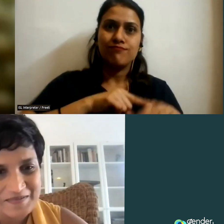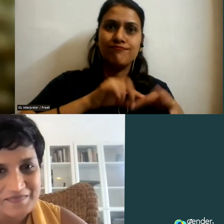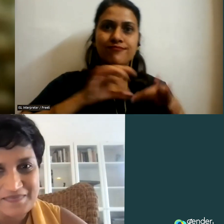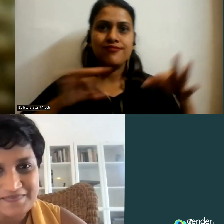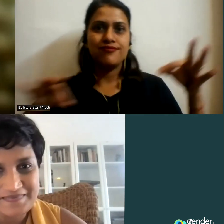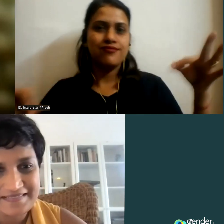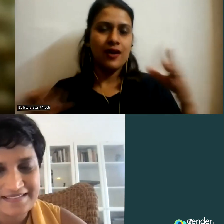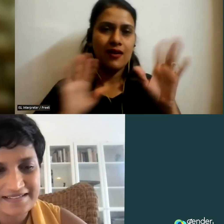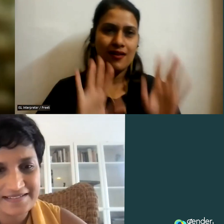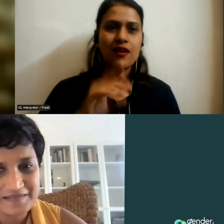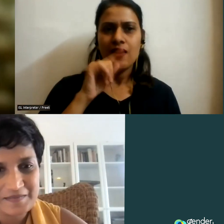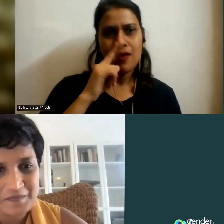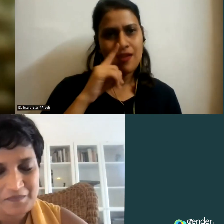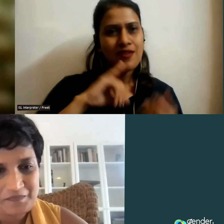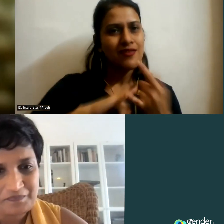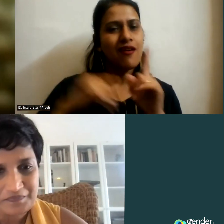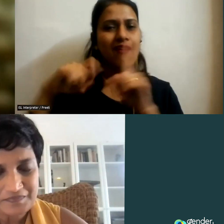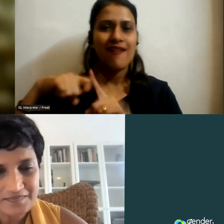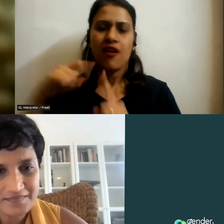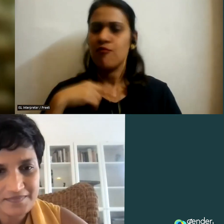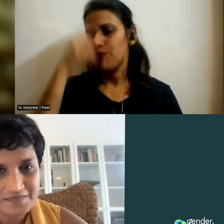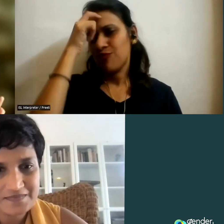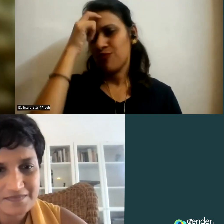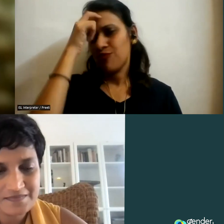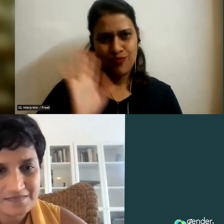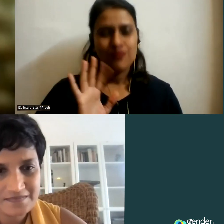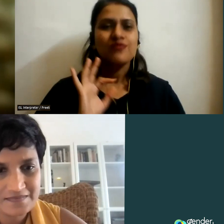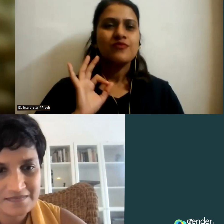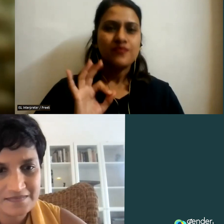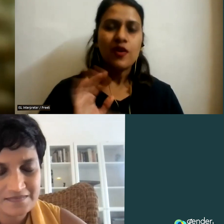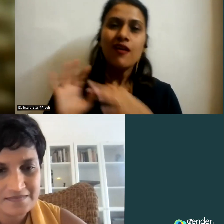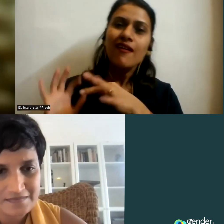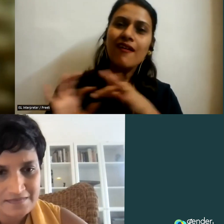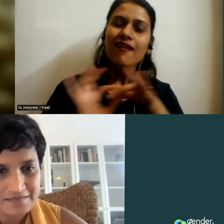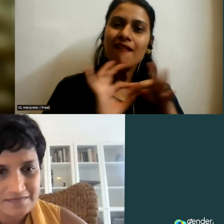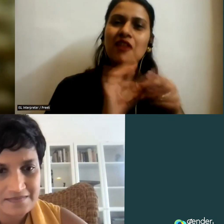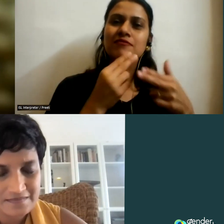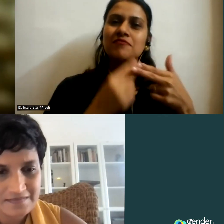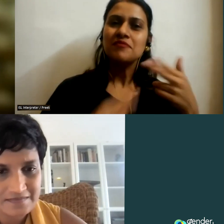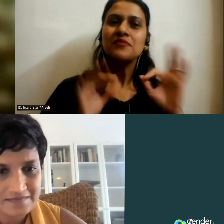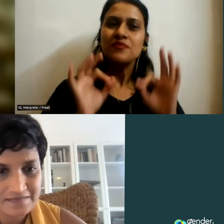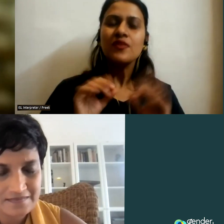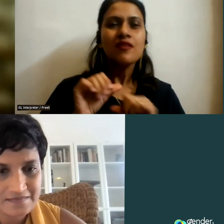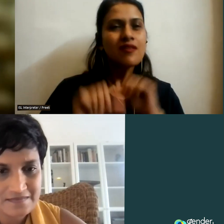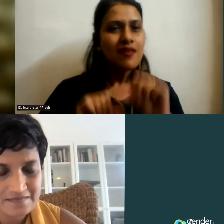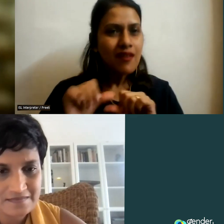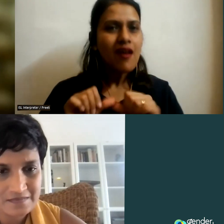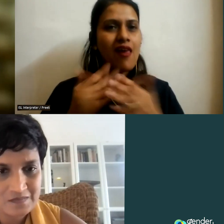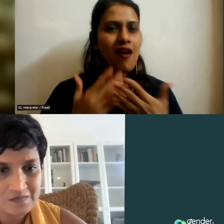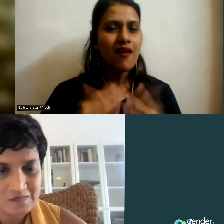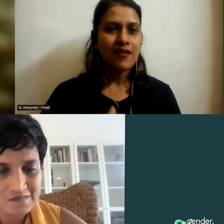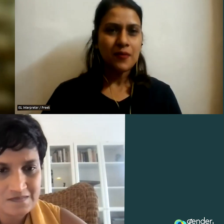It's kind of given us a perspective into thinking about how we look at, and it kind of is a wonderful segue to what I want to